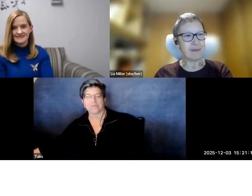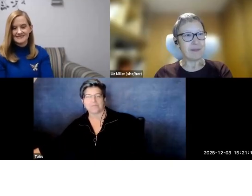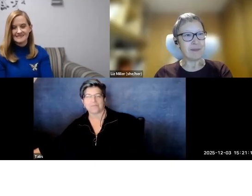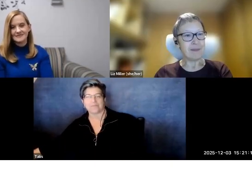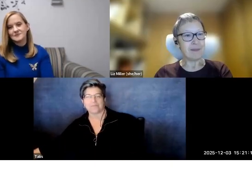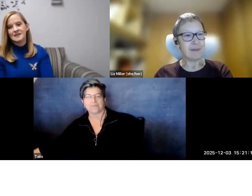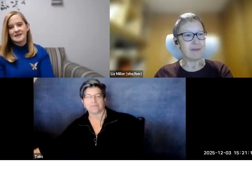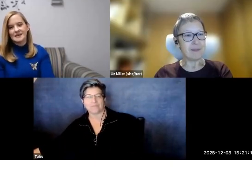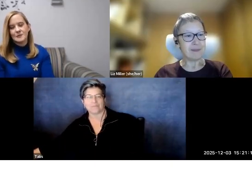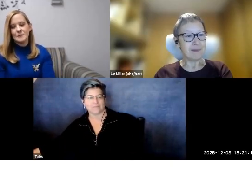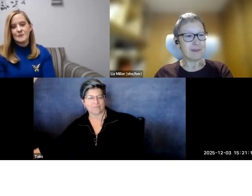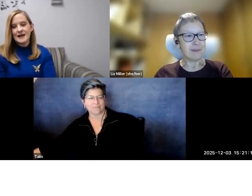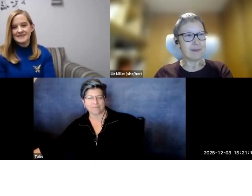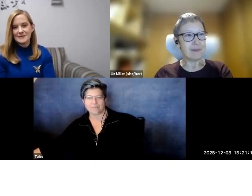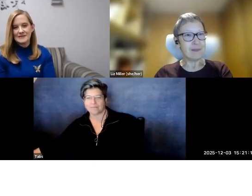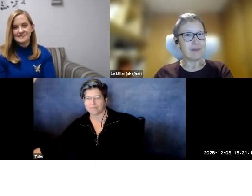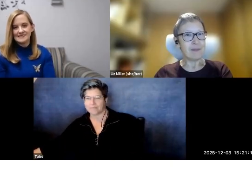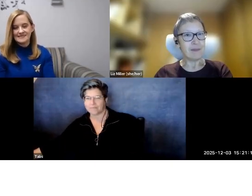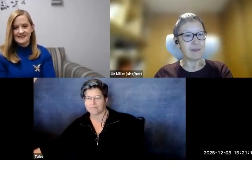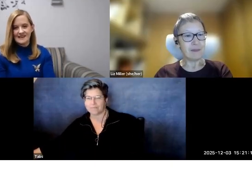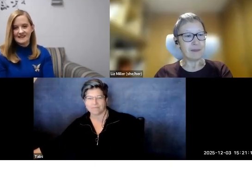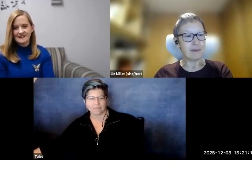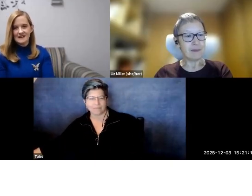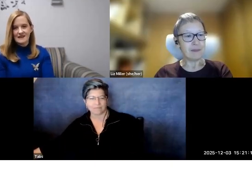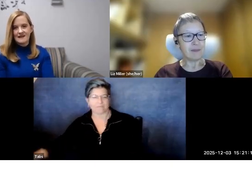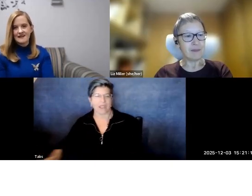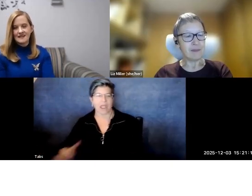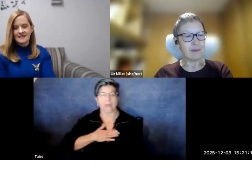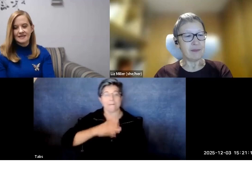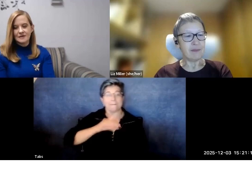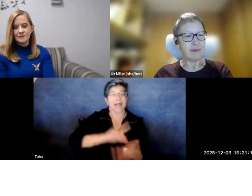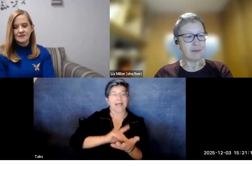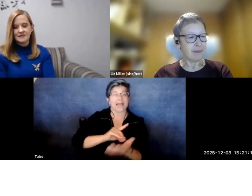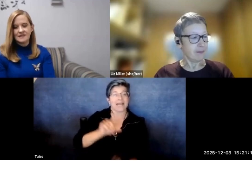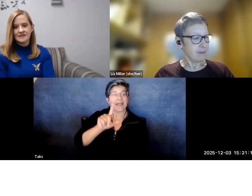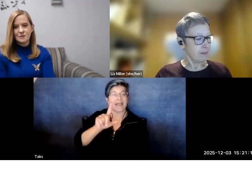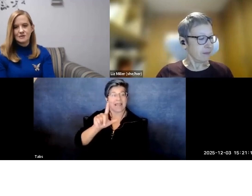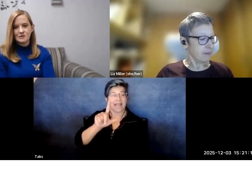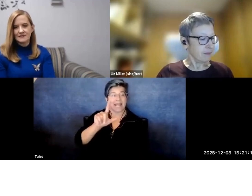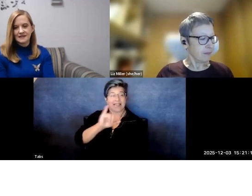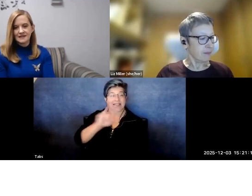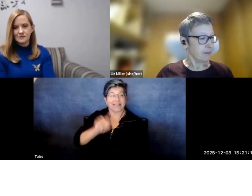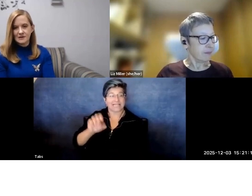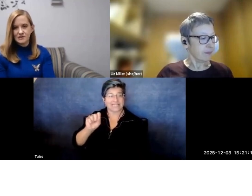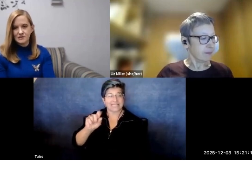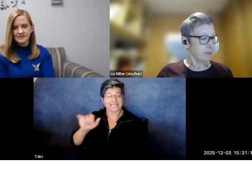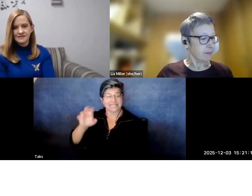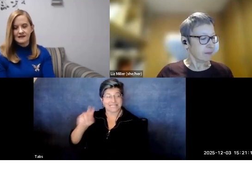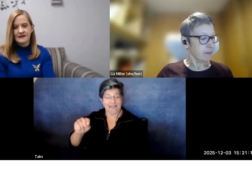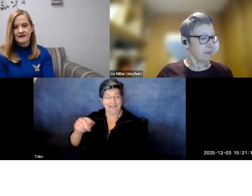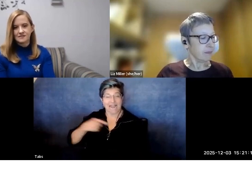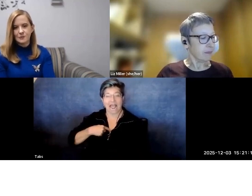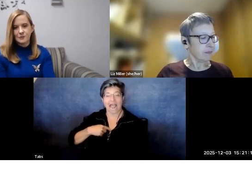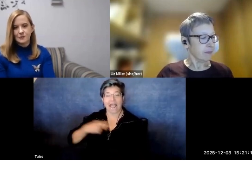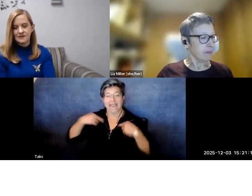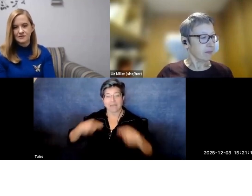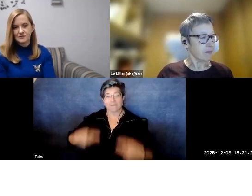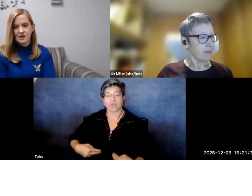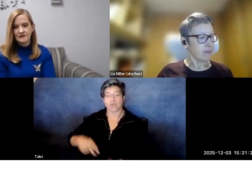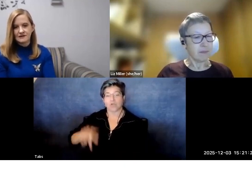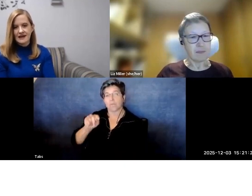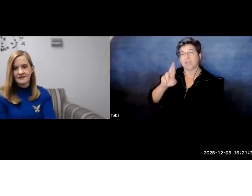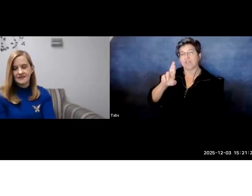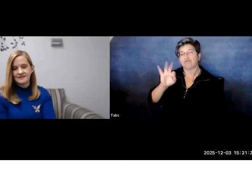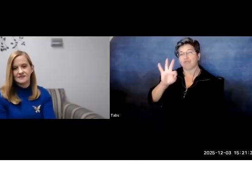Thank you, Liz. My name is Liz Stein. I am the Human Trafficking Specialist at Support Center